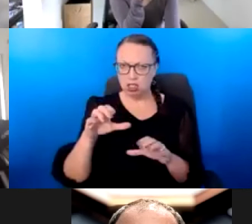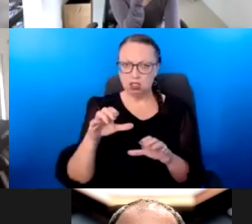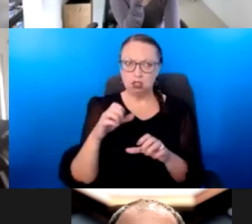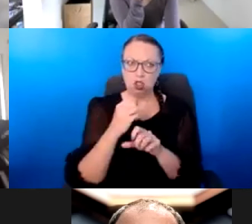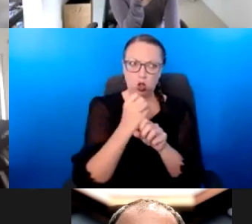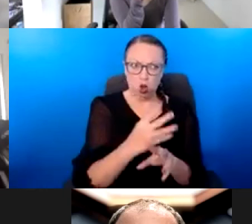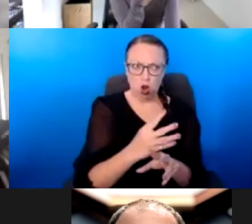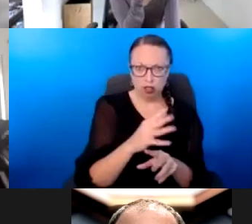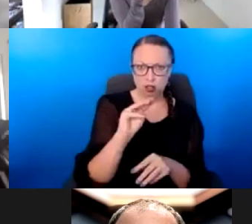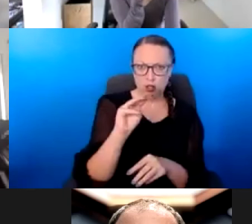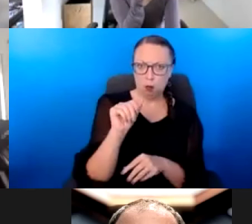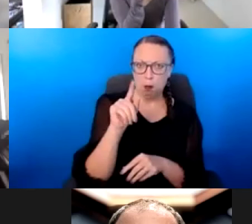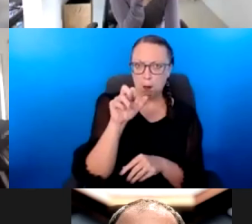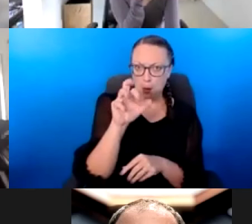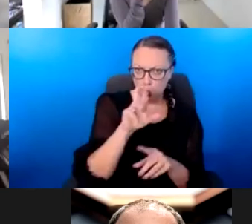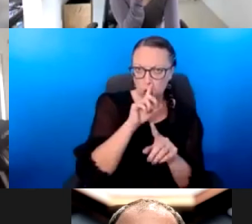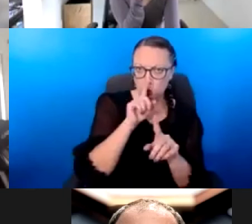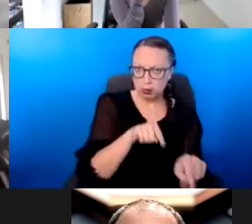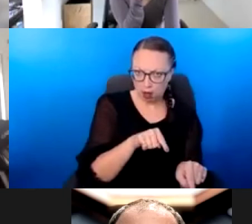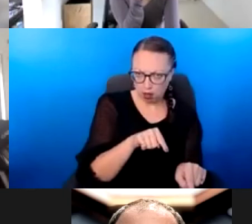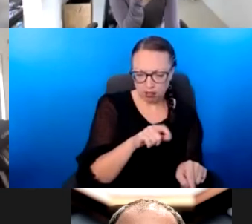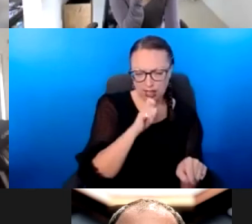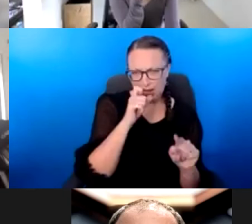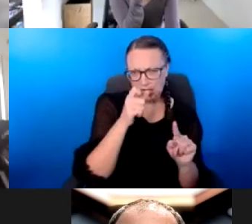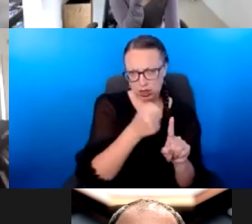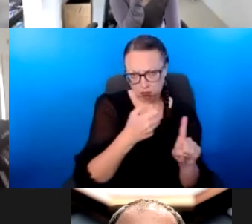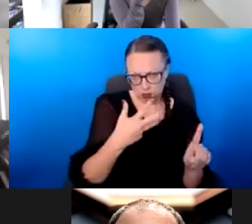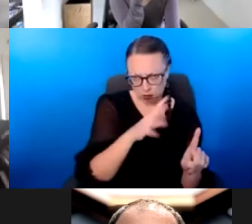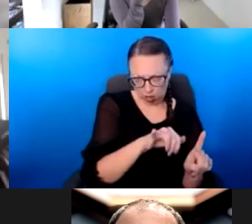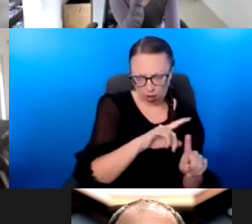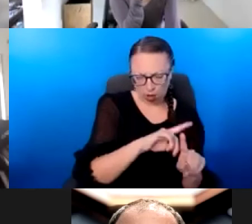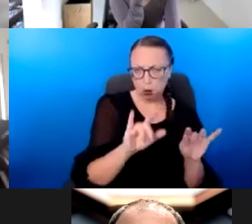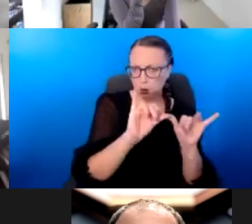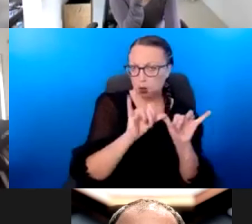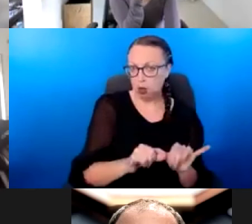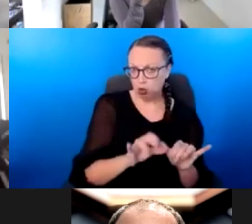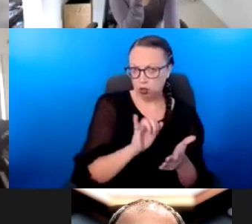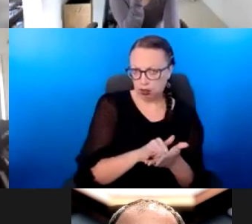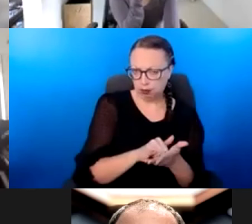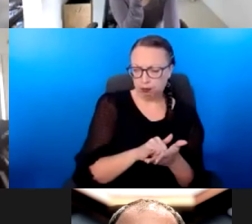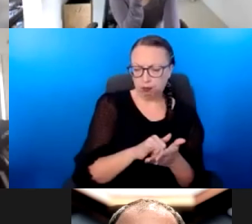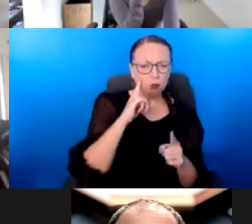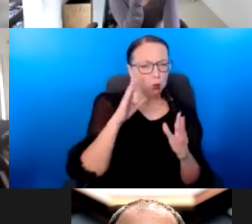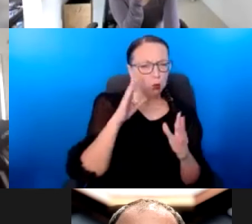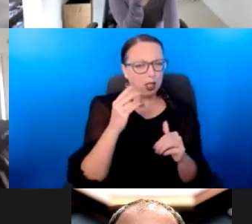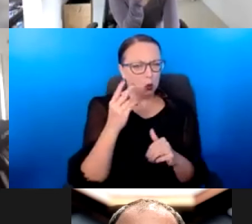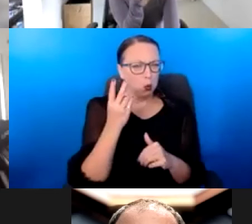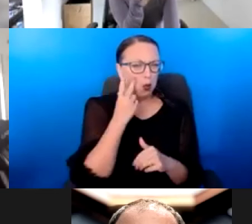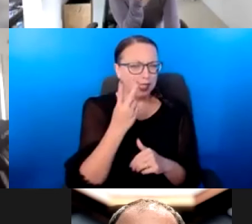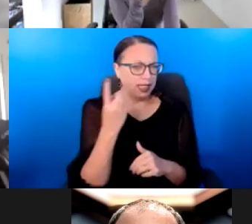response, right? And I didn't go into that. We actually measured that, but you would expect to see something down the